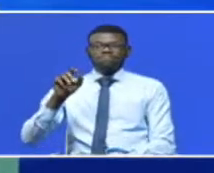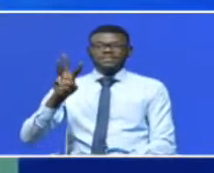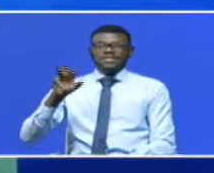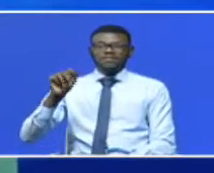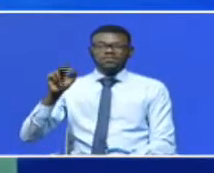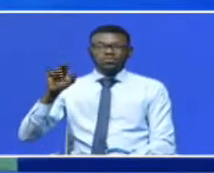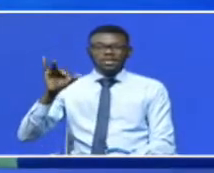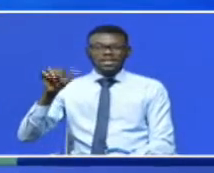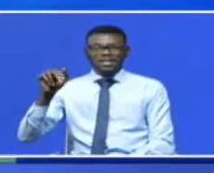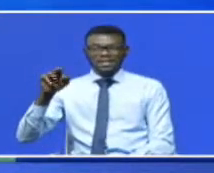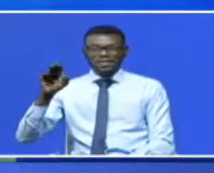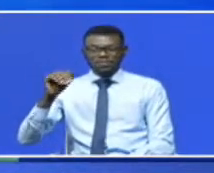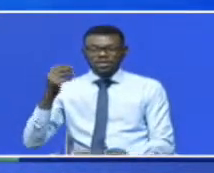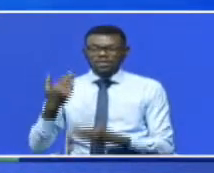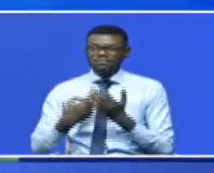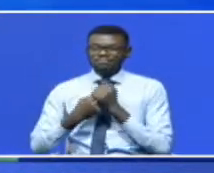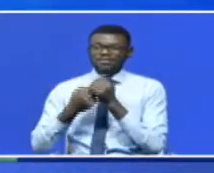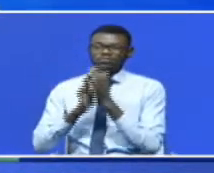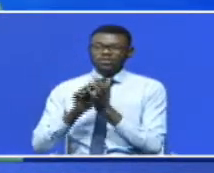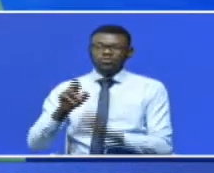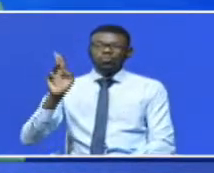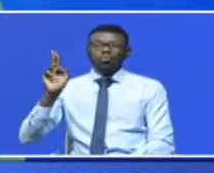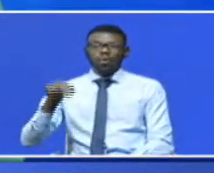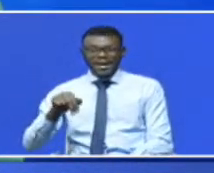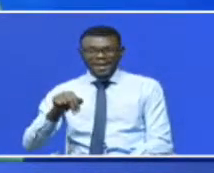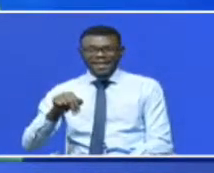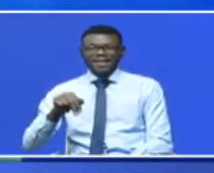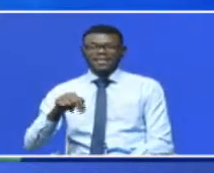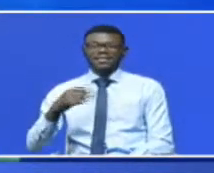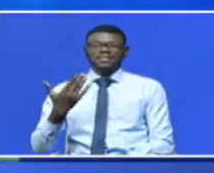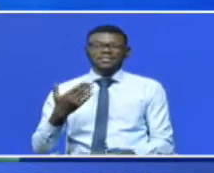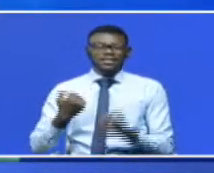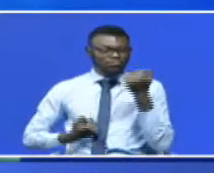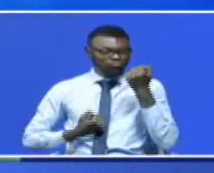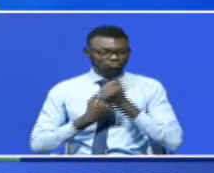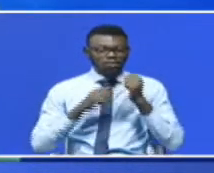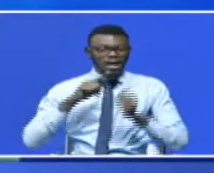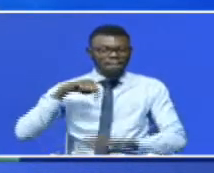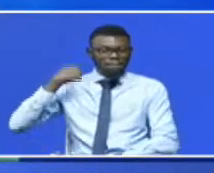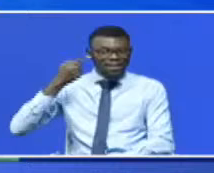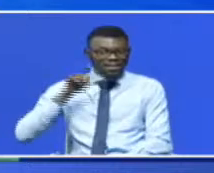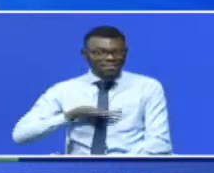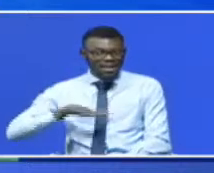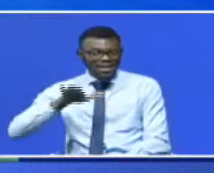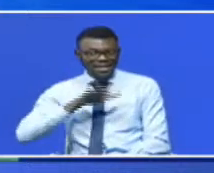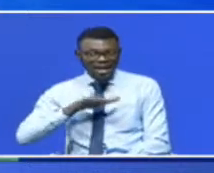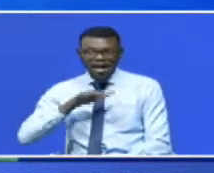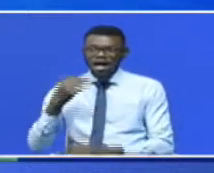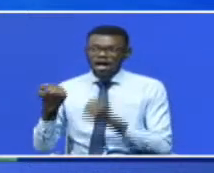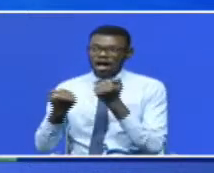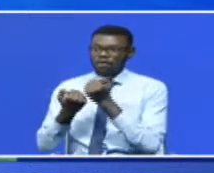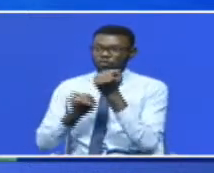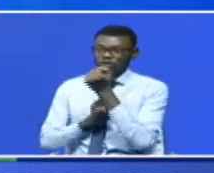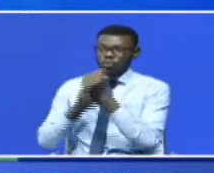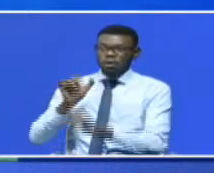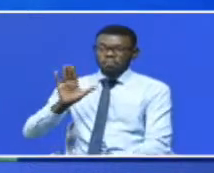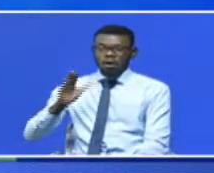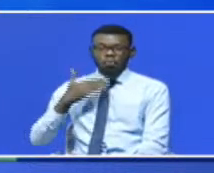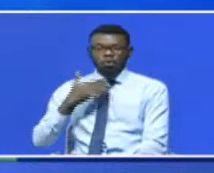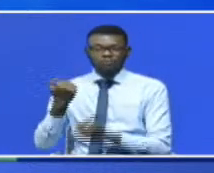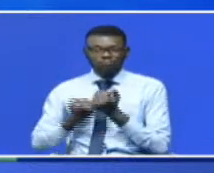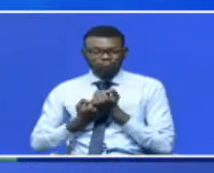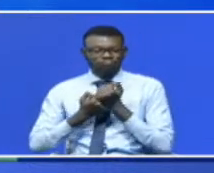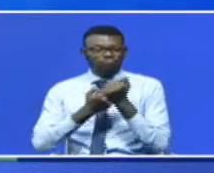residents of Mathare and Kibera area in Nairobi. Through the partnership, the Victor Wanyama Foundation agreed to continue supporting